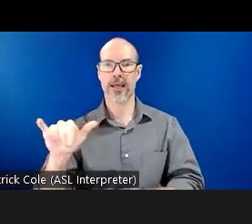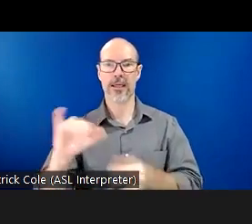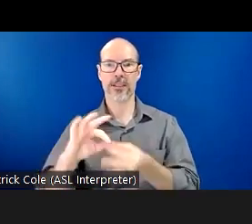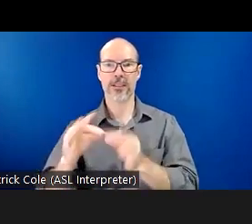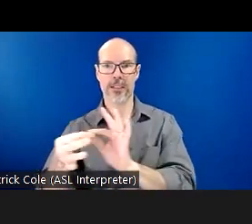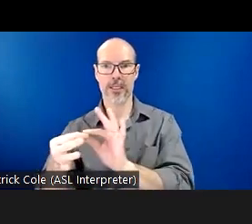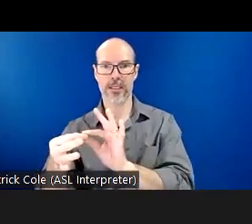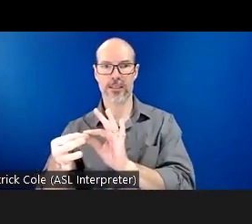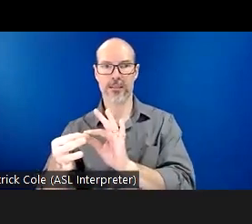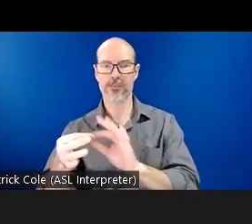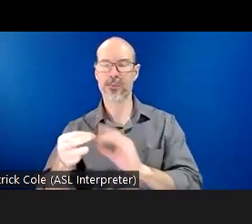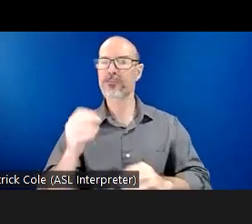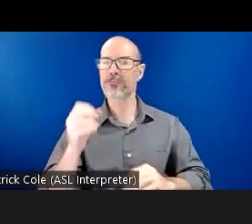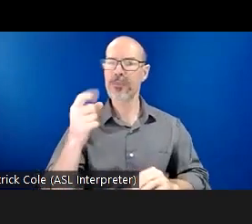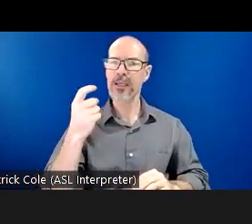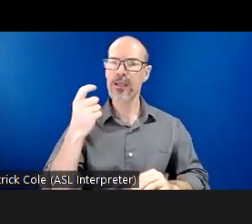menu.